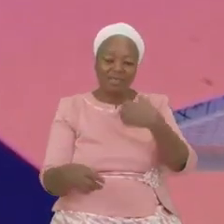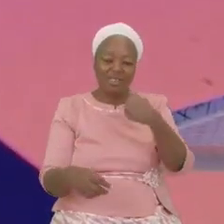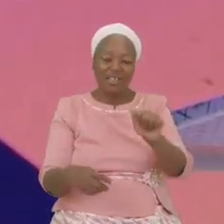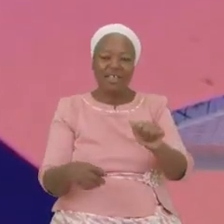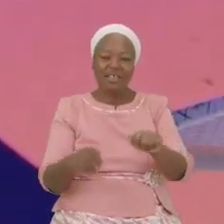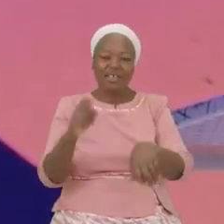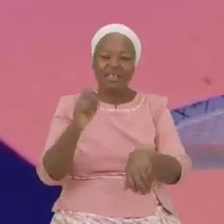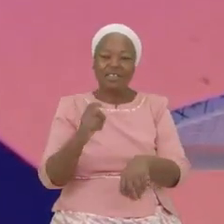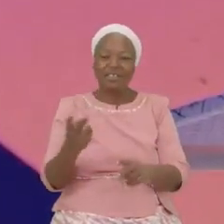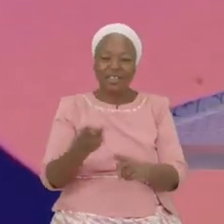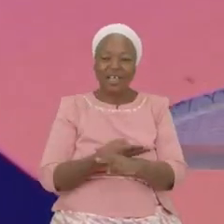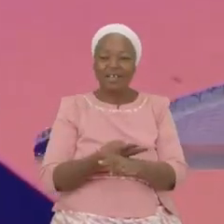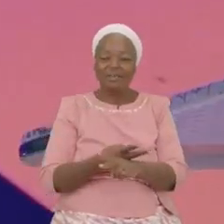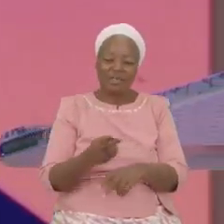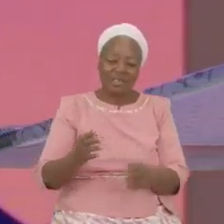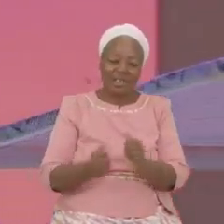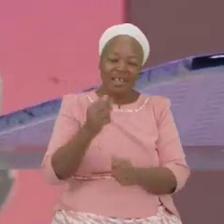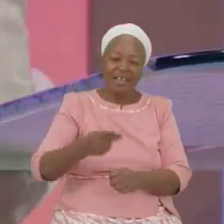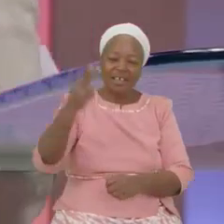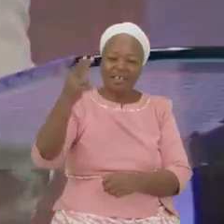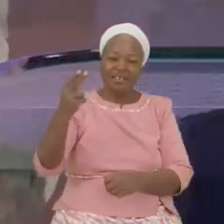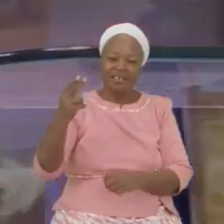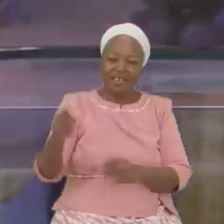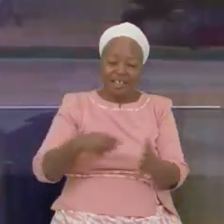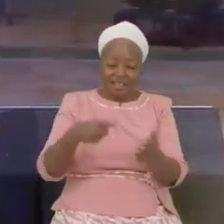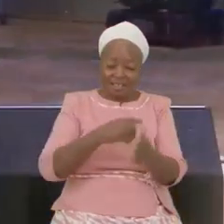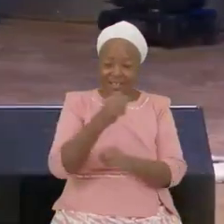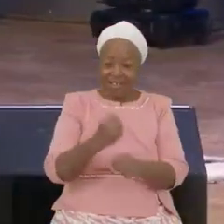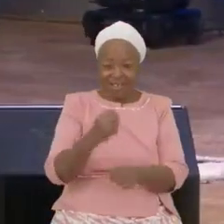higher this year for you.